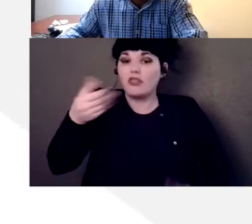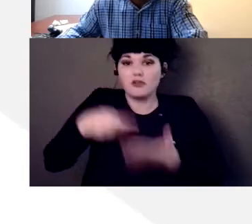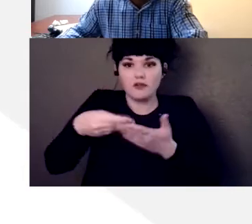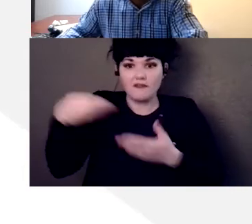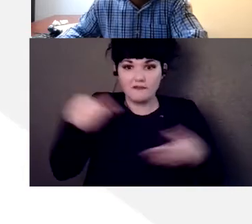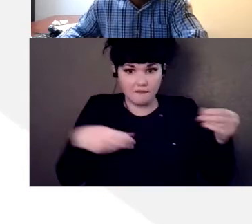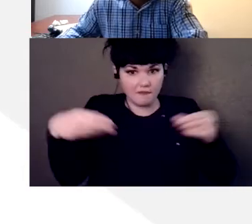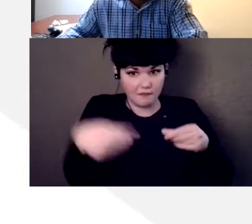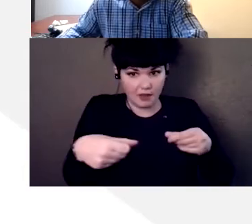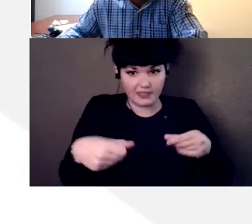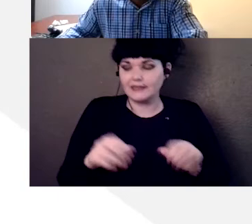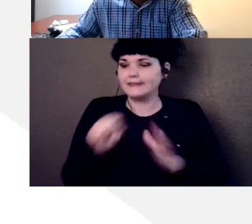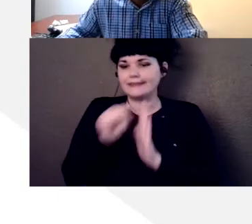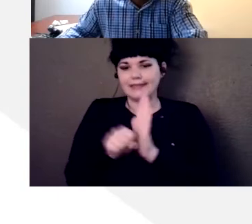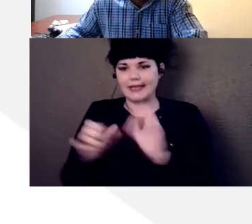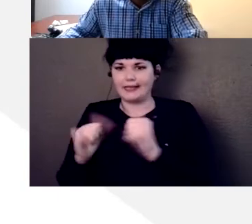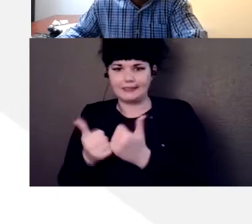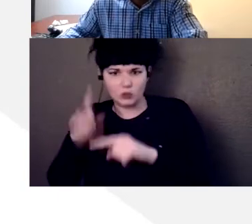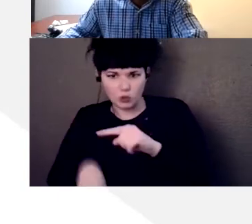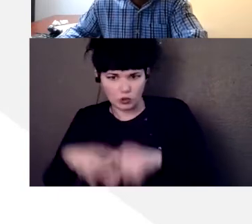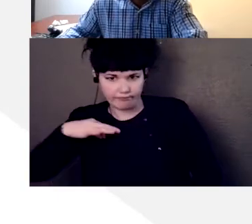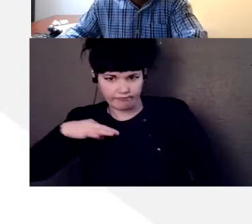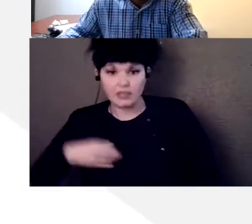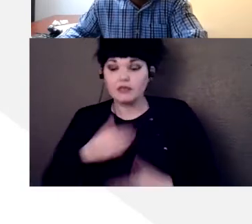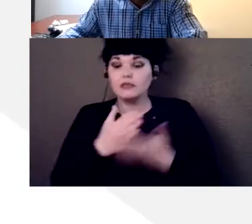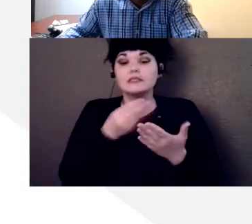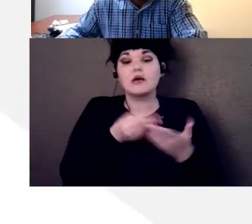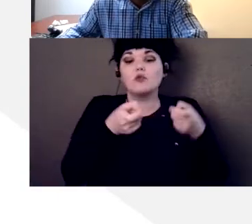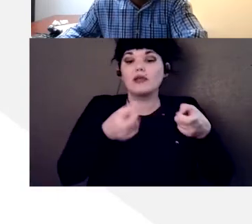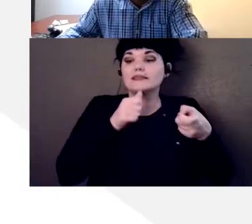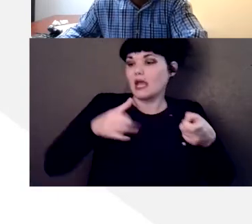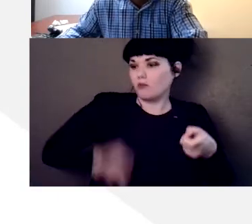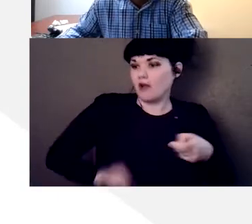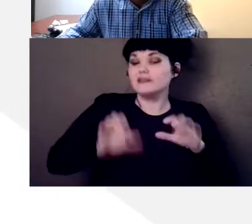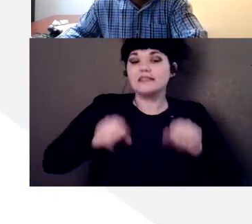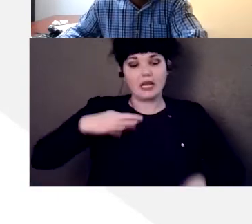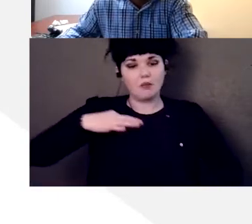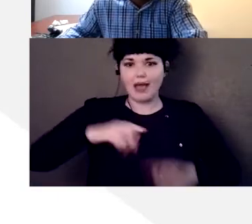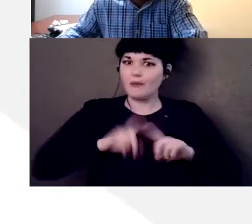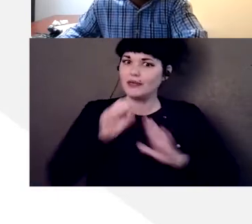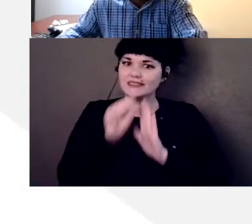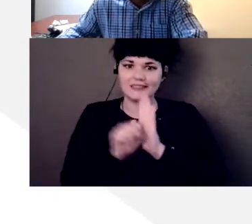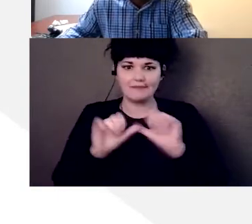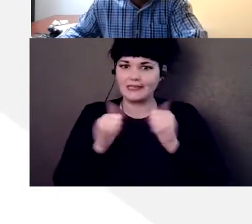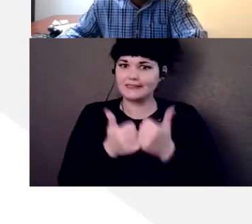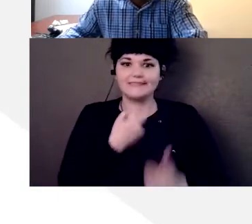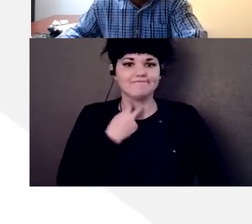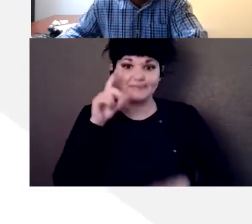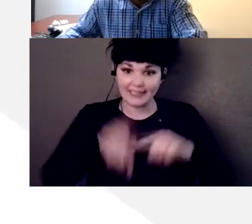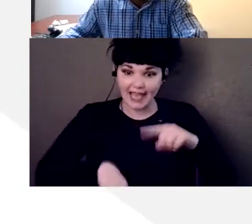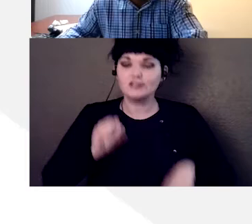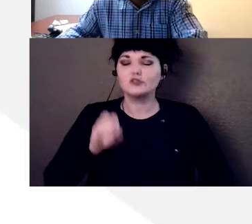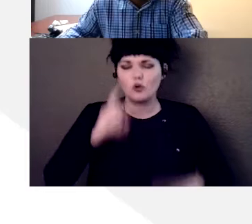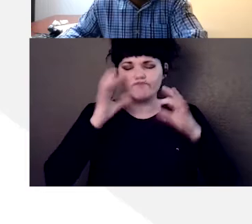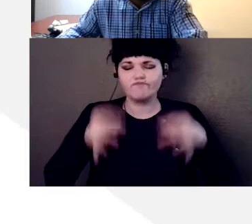take advantage of. There are some grants that nonprofits can apply for that state agencies cannot. So DRNY was started